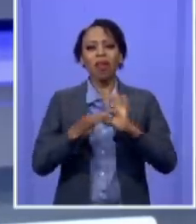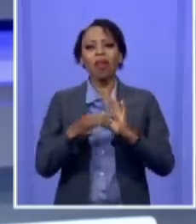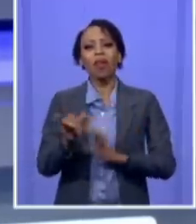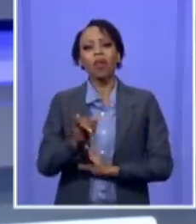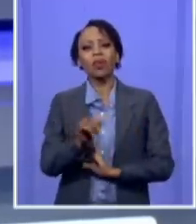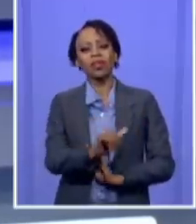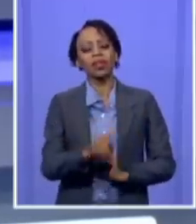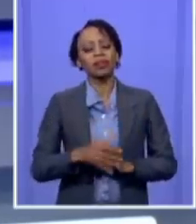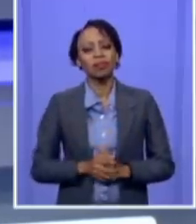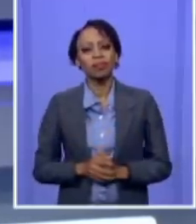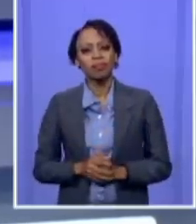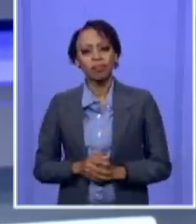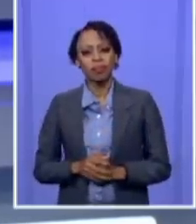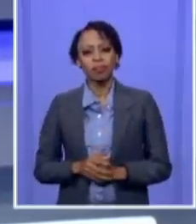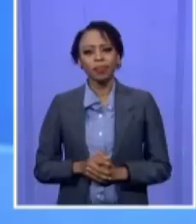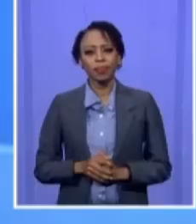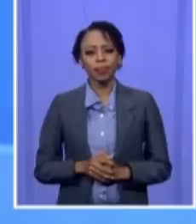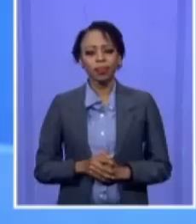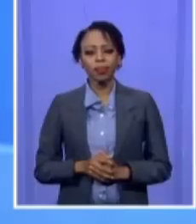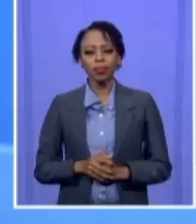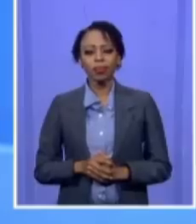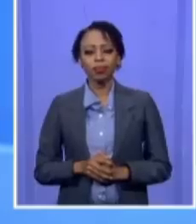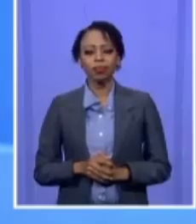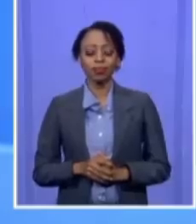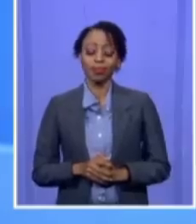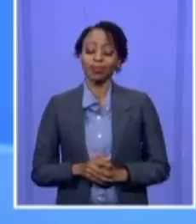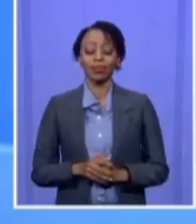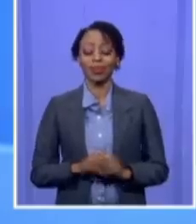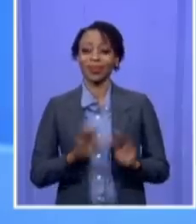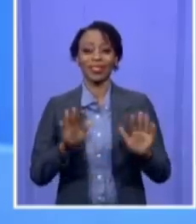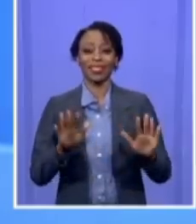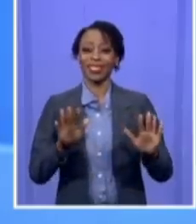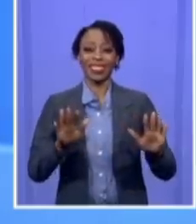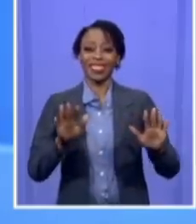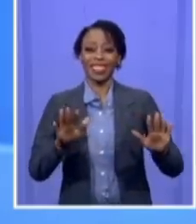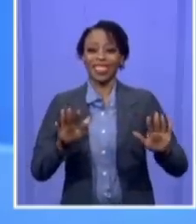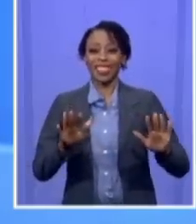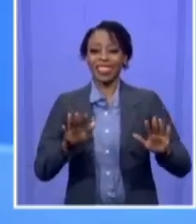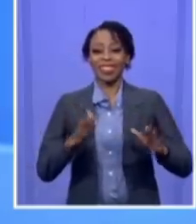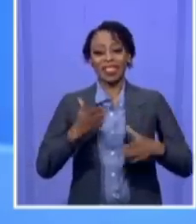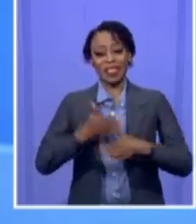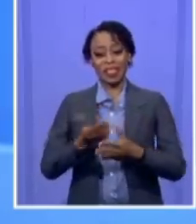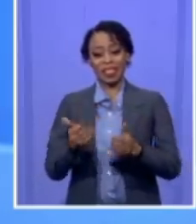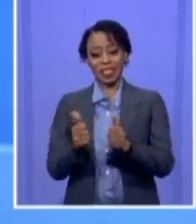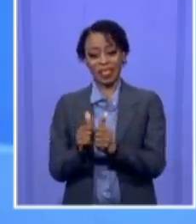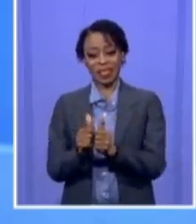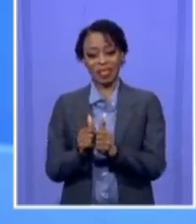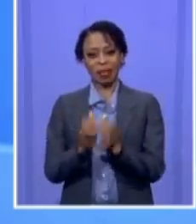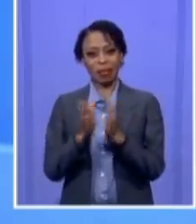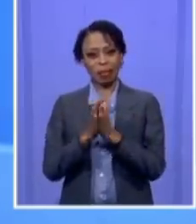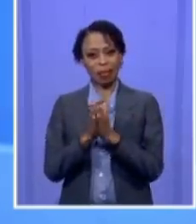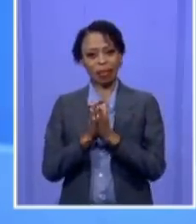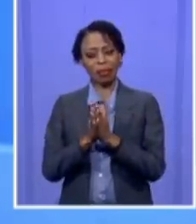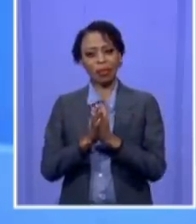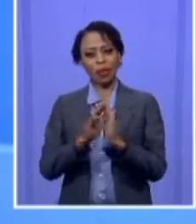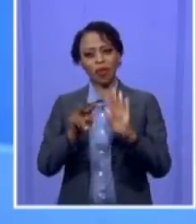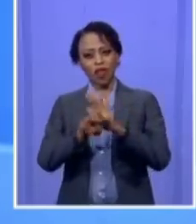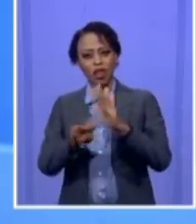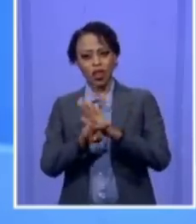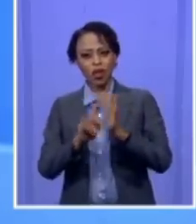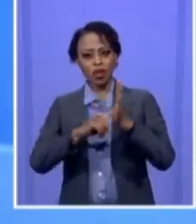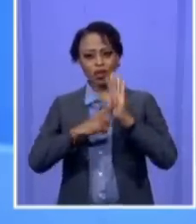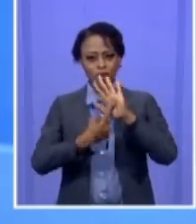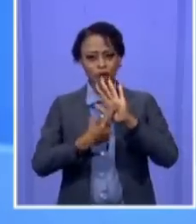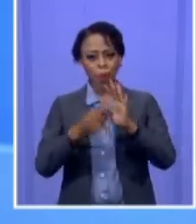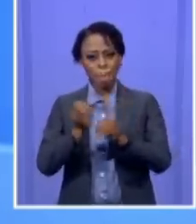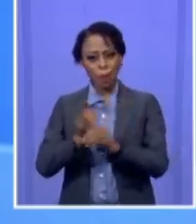to what the Zama Zamas do? Now, Desiree, it's a string. I'm going to ask our colleagues if they can't bring up that clip where we have that